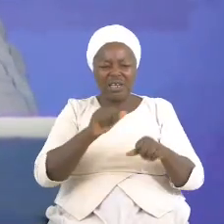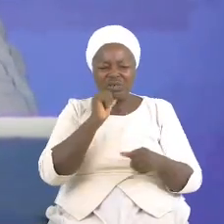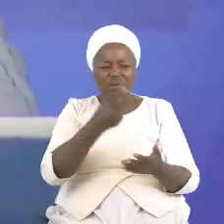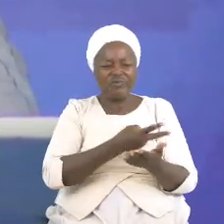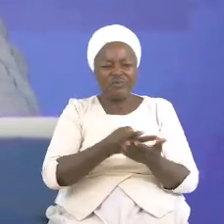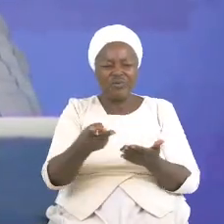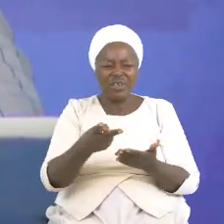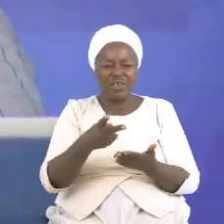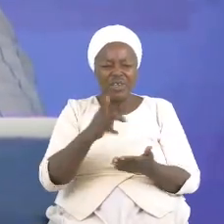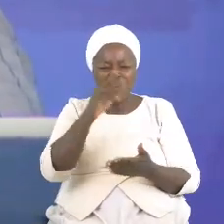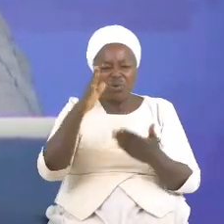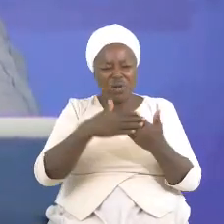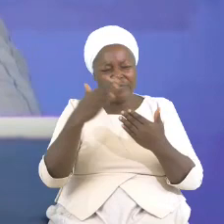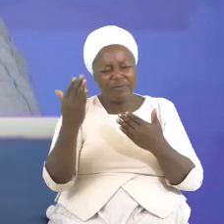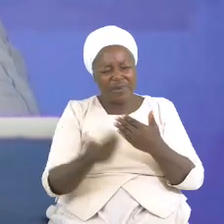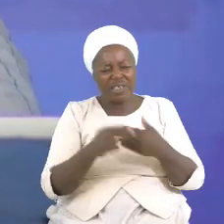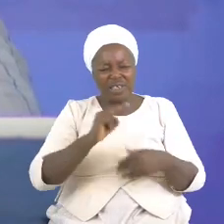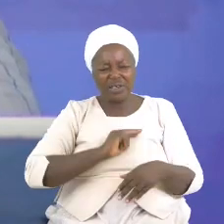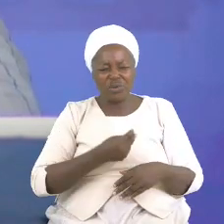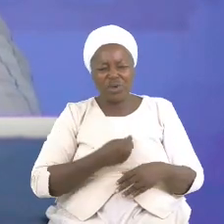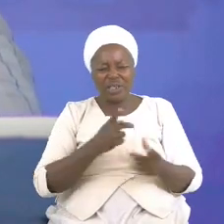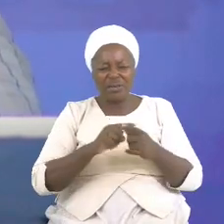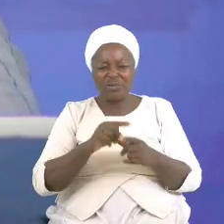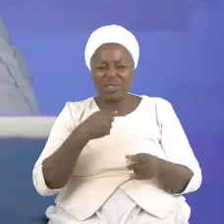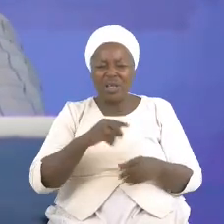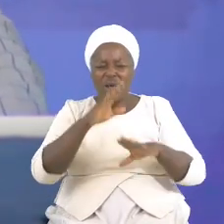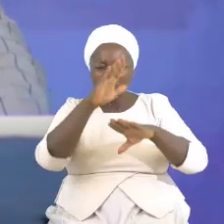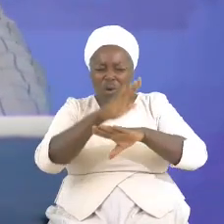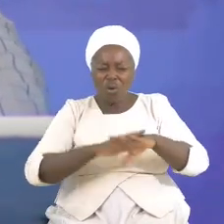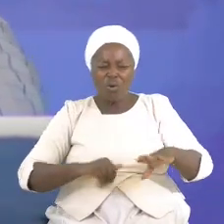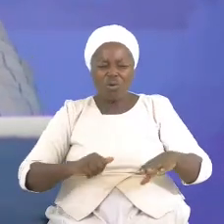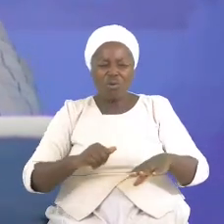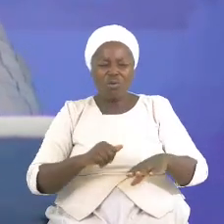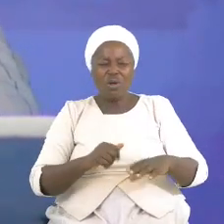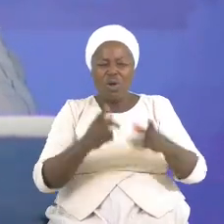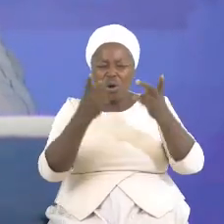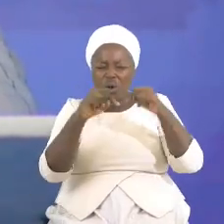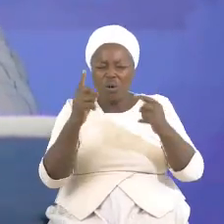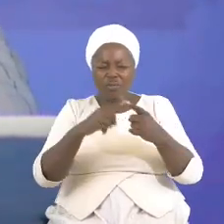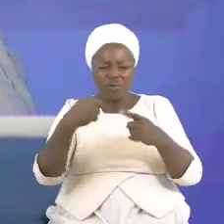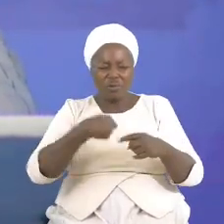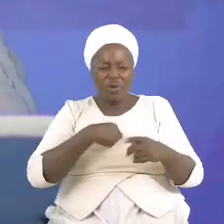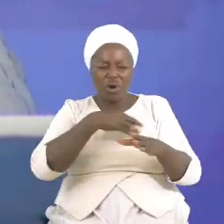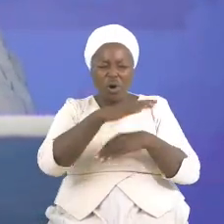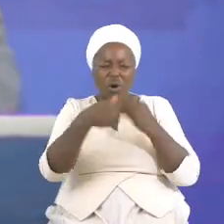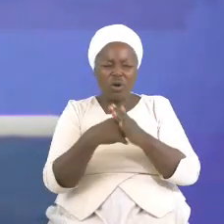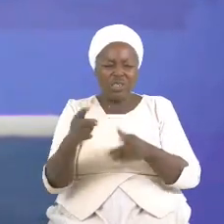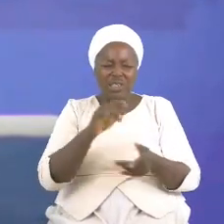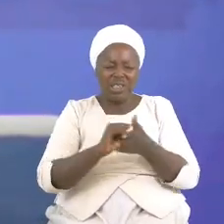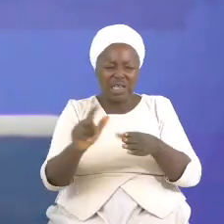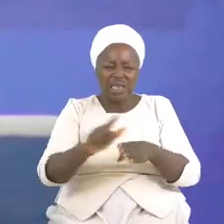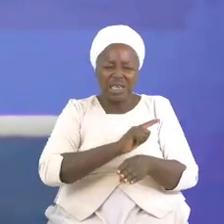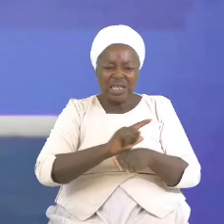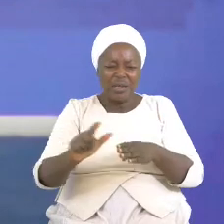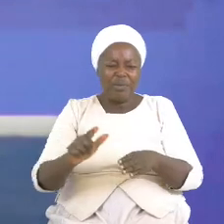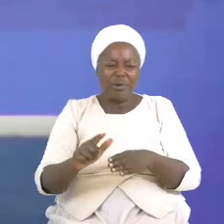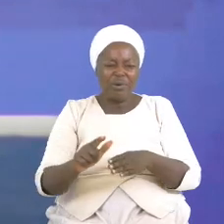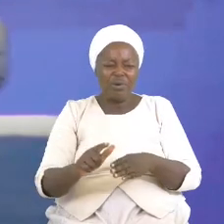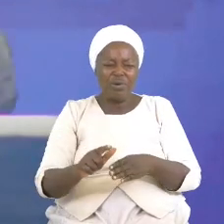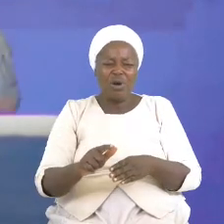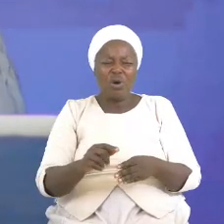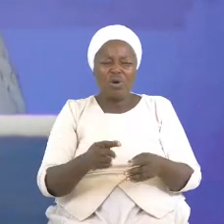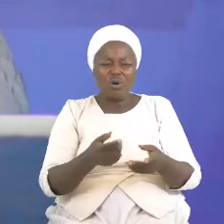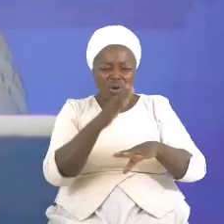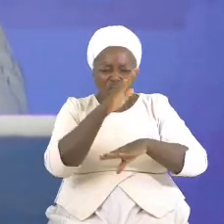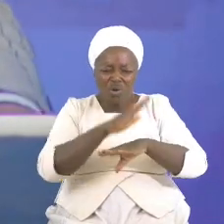invited us, and you said, call unto me, all ye that labor, I am laden, call unto me, all the